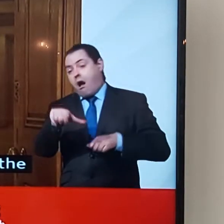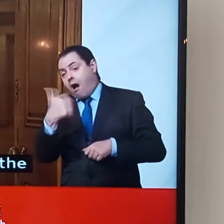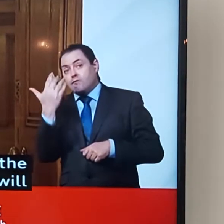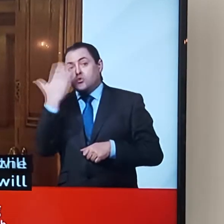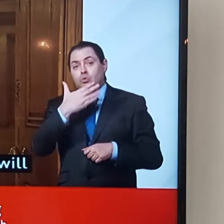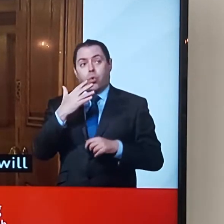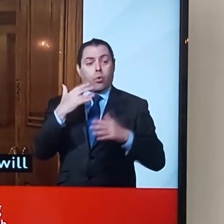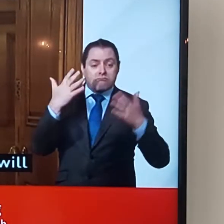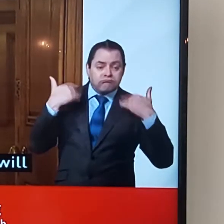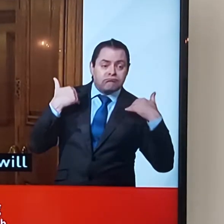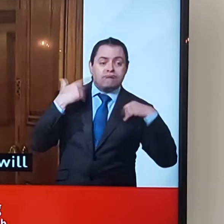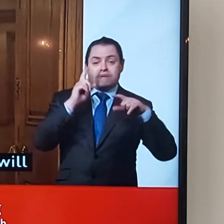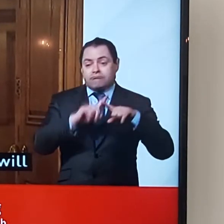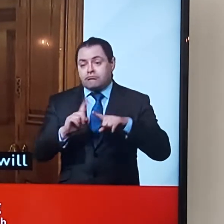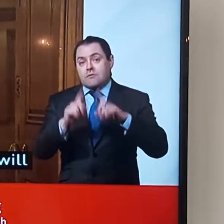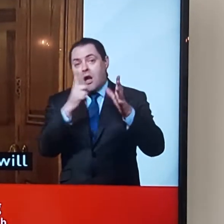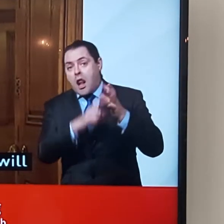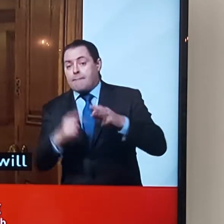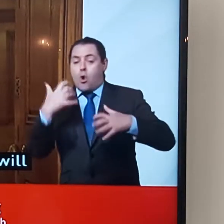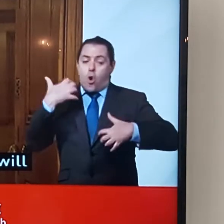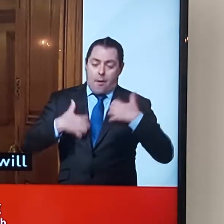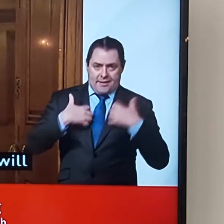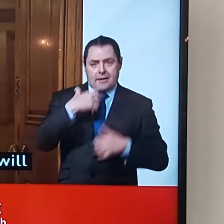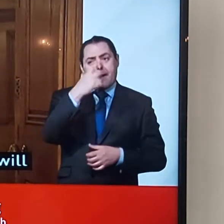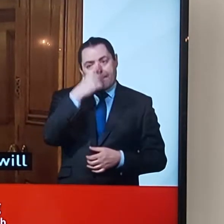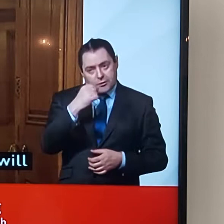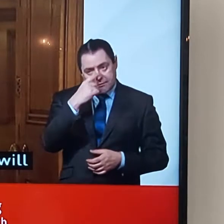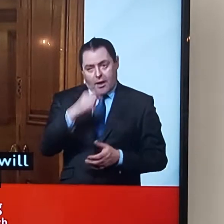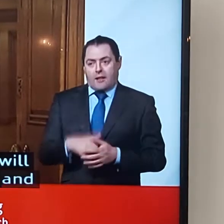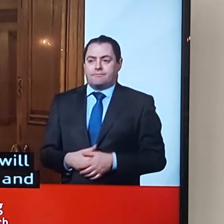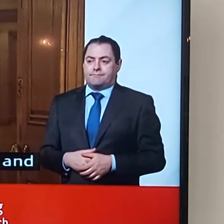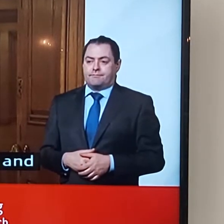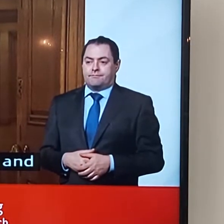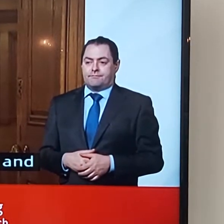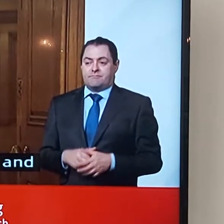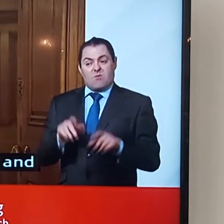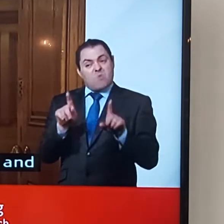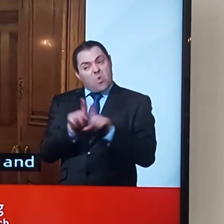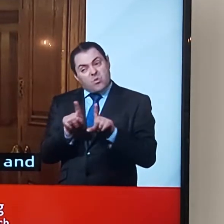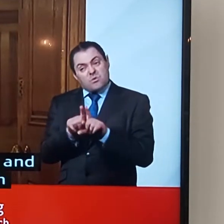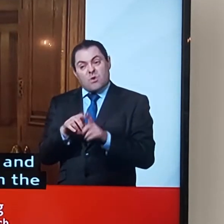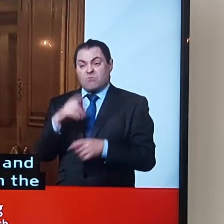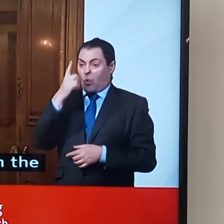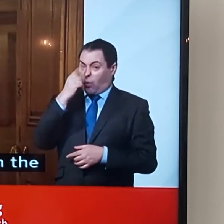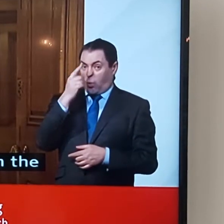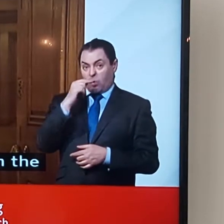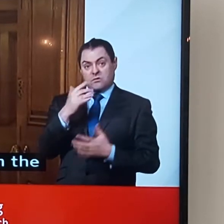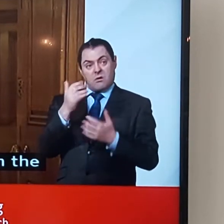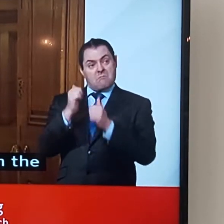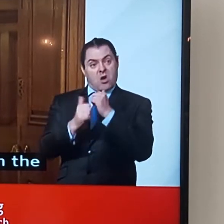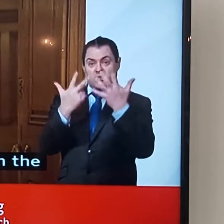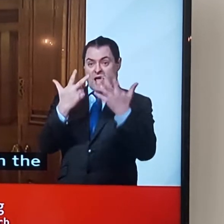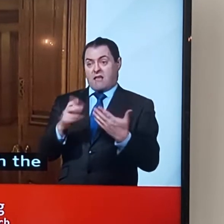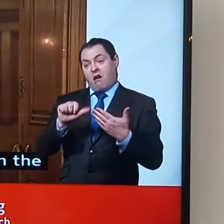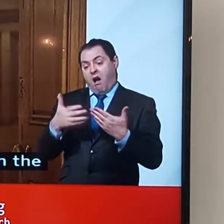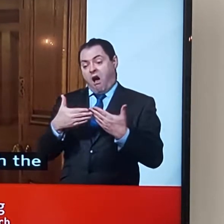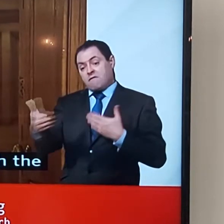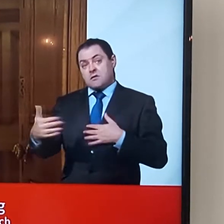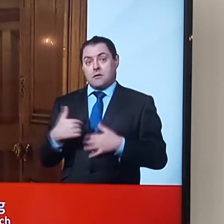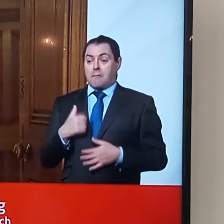on March the 8th, you'll be able to have a coffee on a bench or a picnic in a park with one person outside your